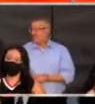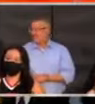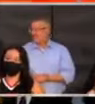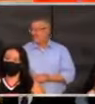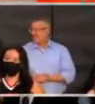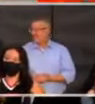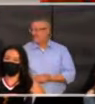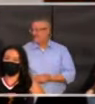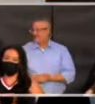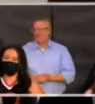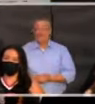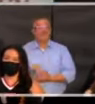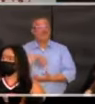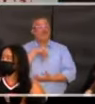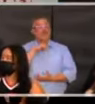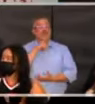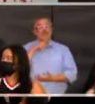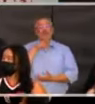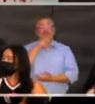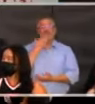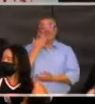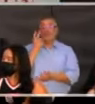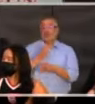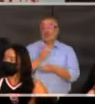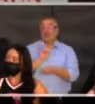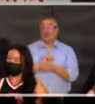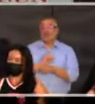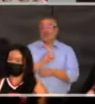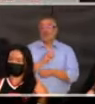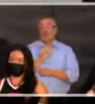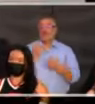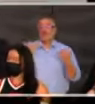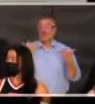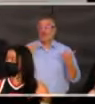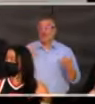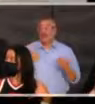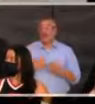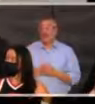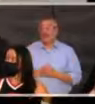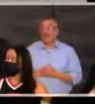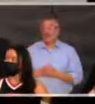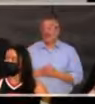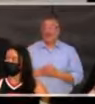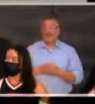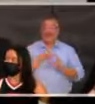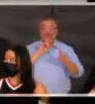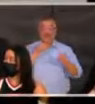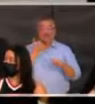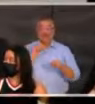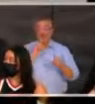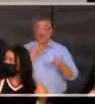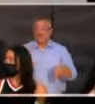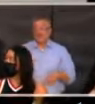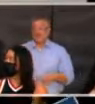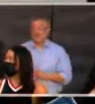We're proud of you guys. Thank you for all your hard work. And now they're here to answer any